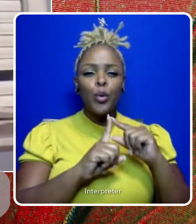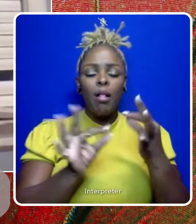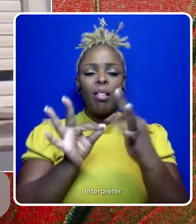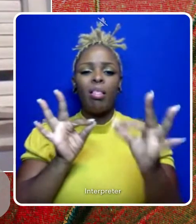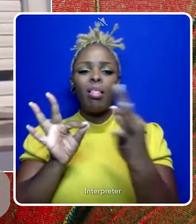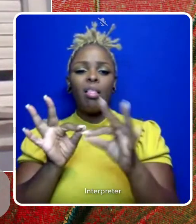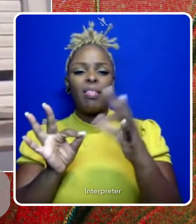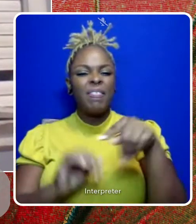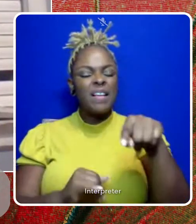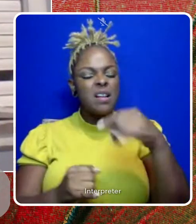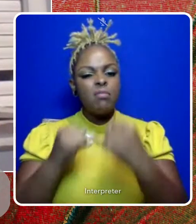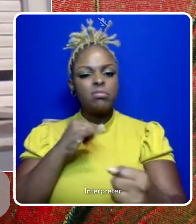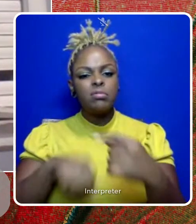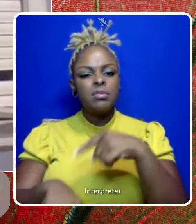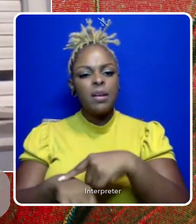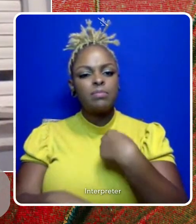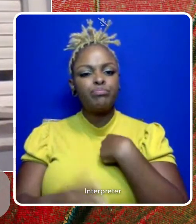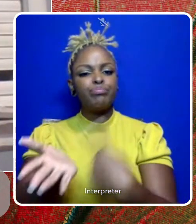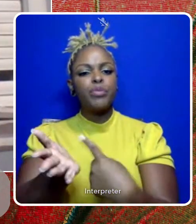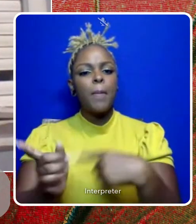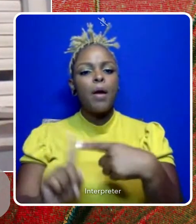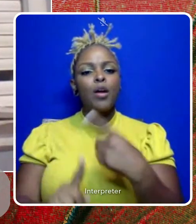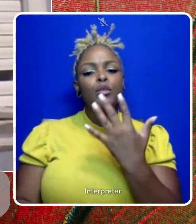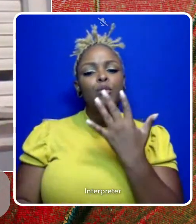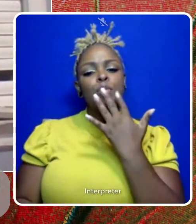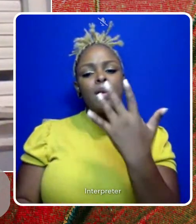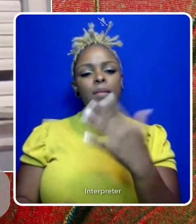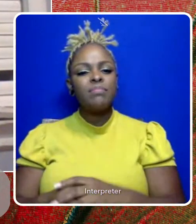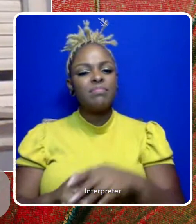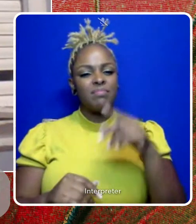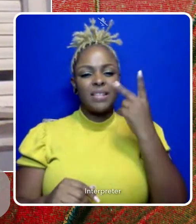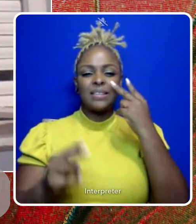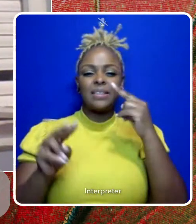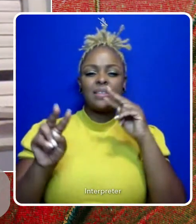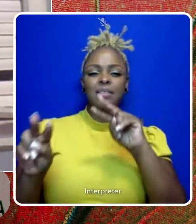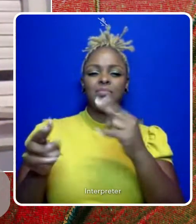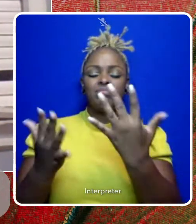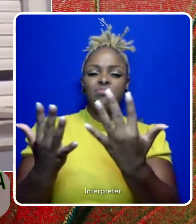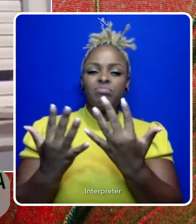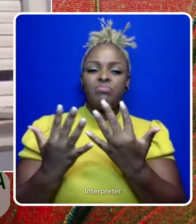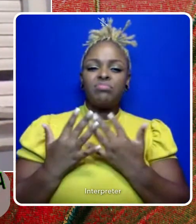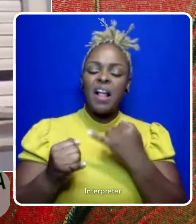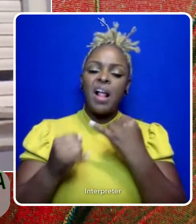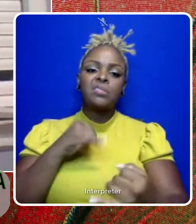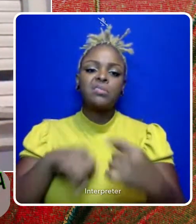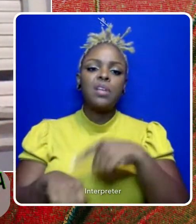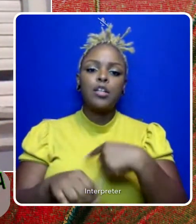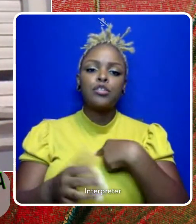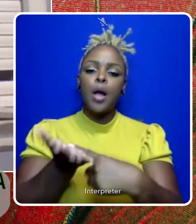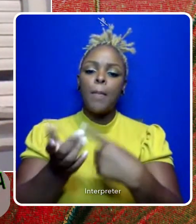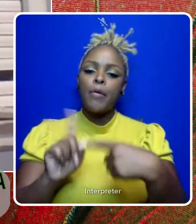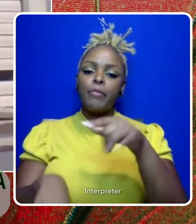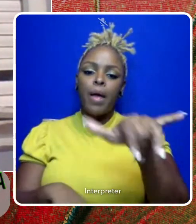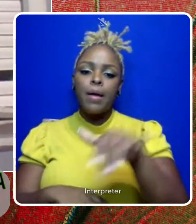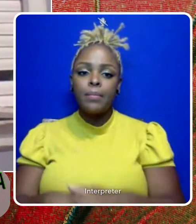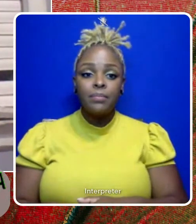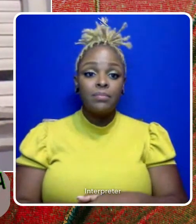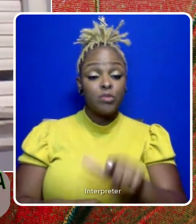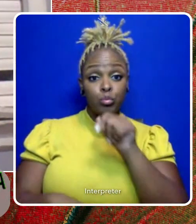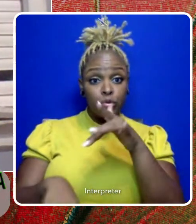onto my face, onto my name. You don't get a hand on my body or my mind ever